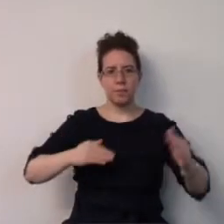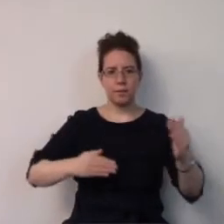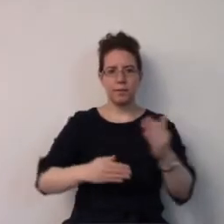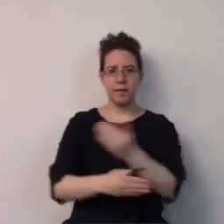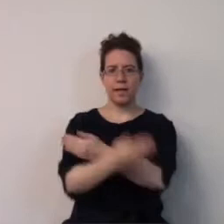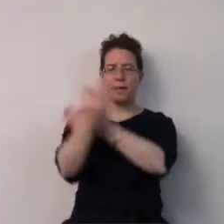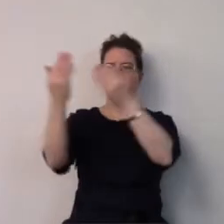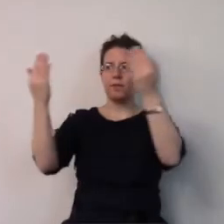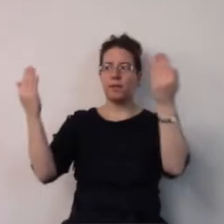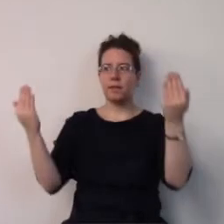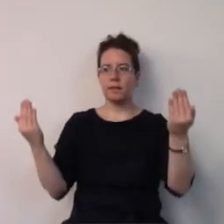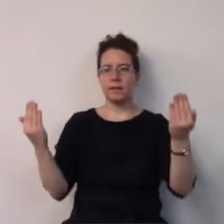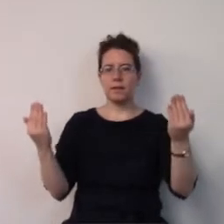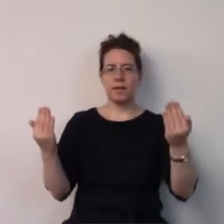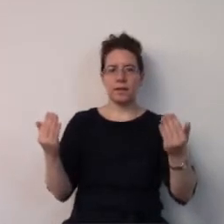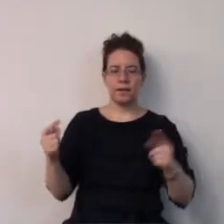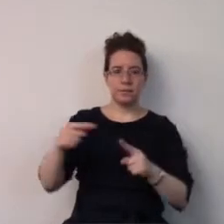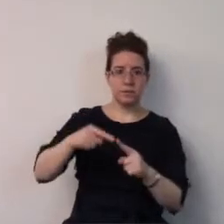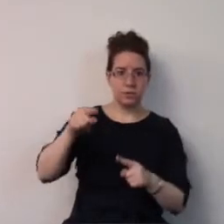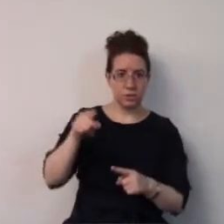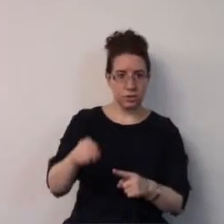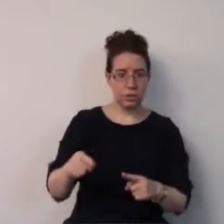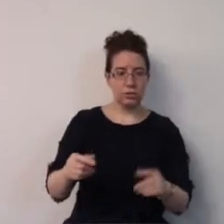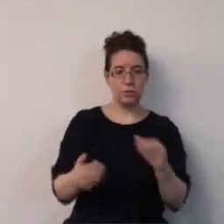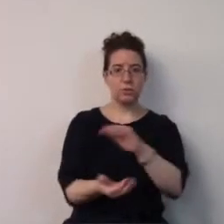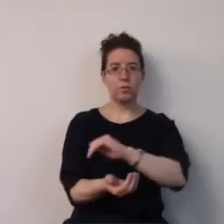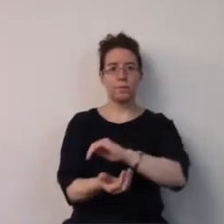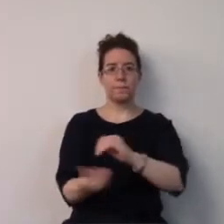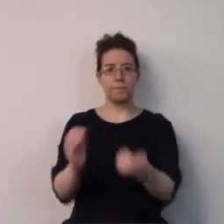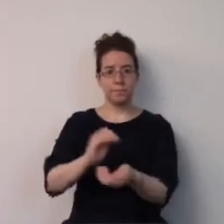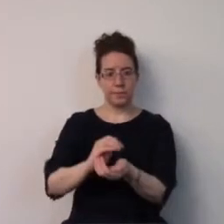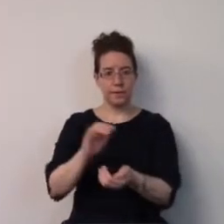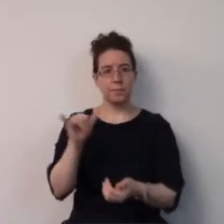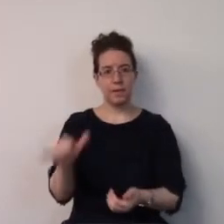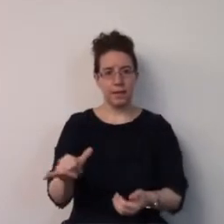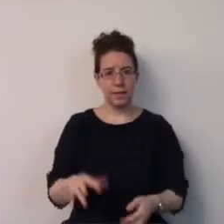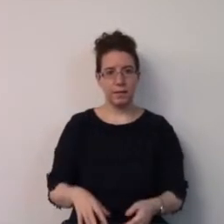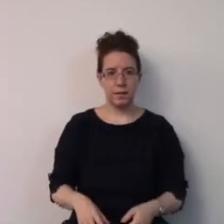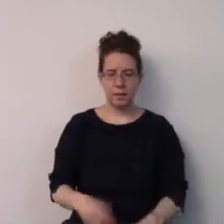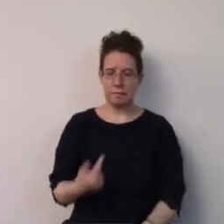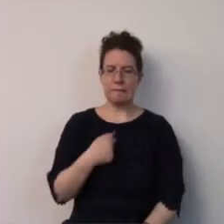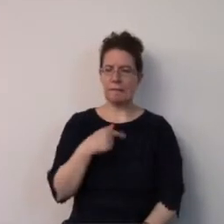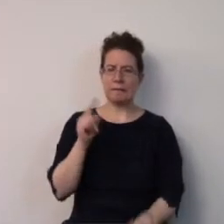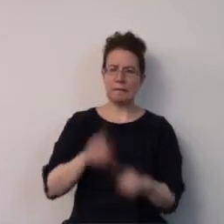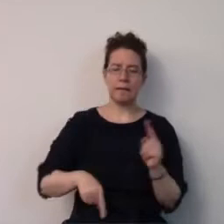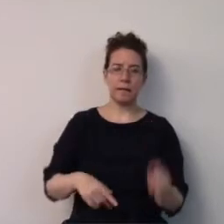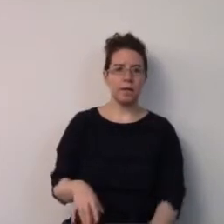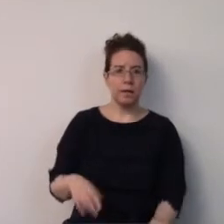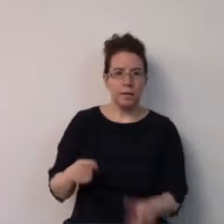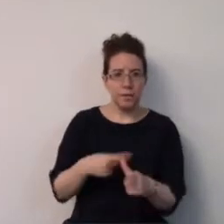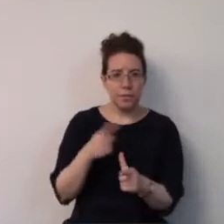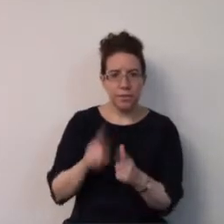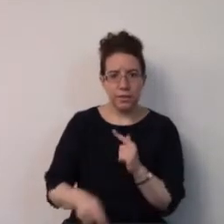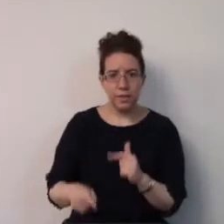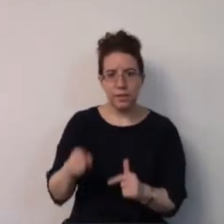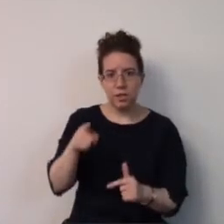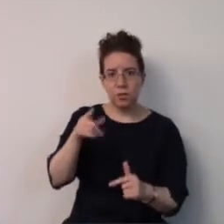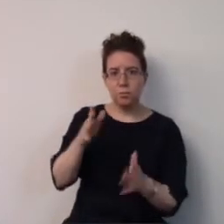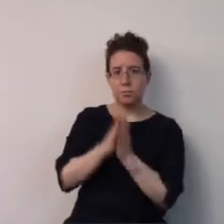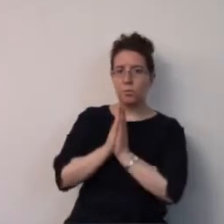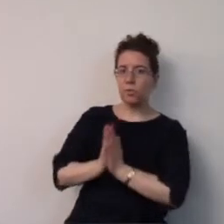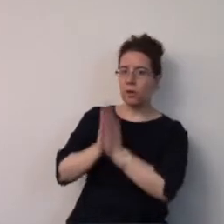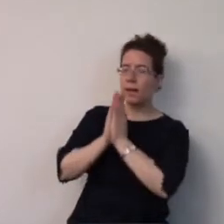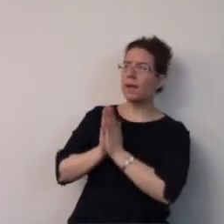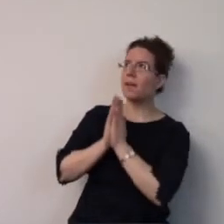child. You need to be, I'm not telling the adults to start acting like children. Because when you become older, you put away childish